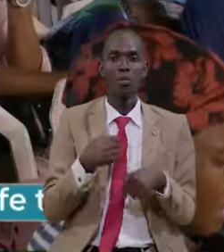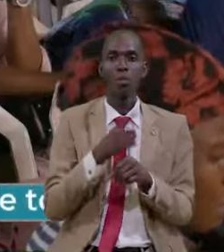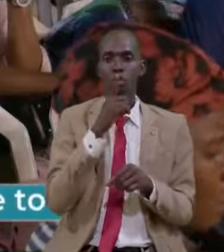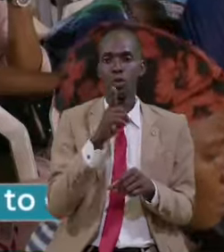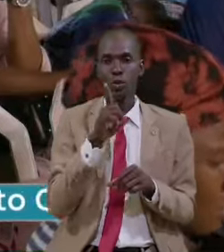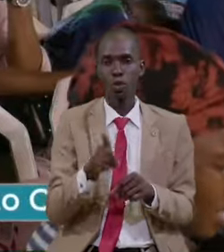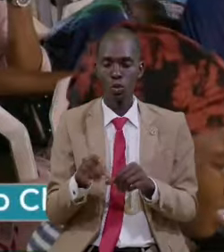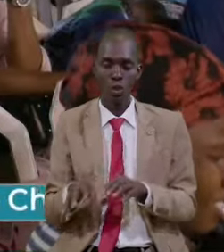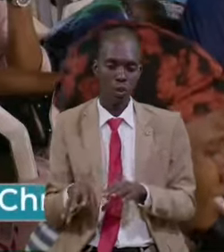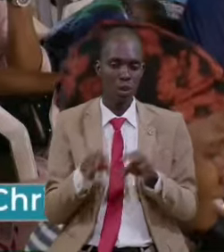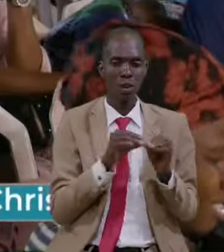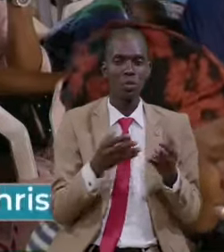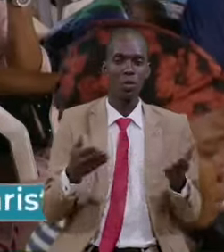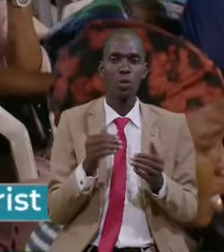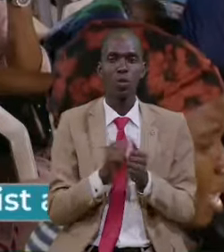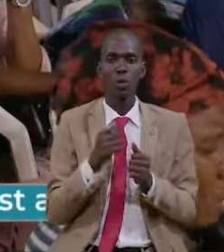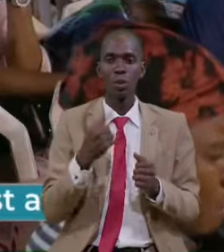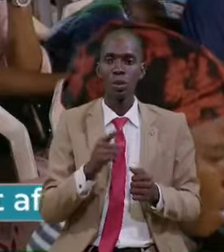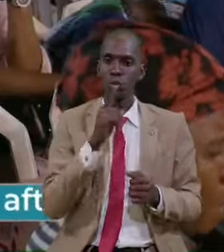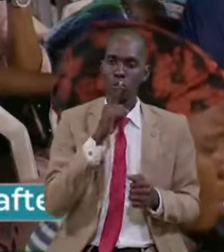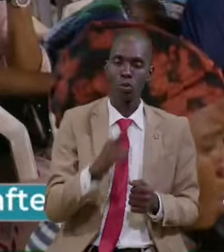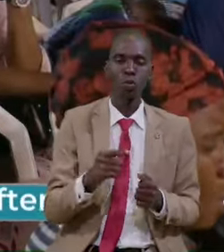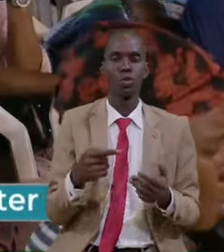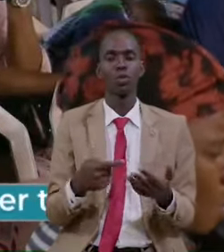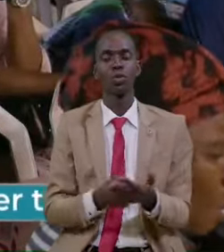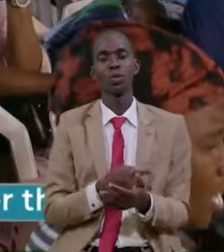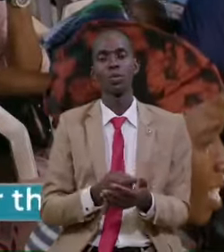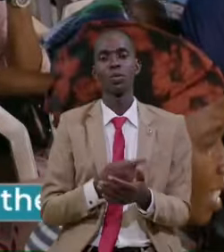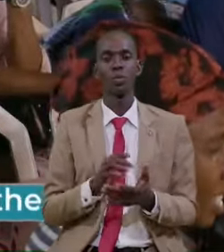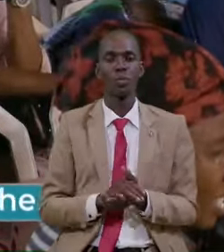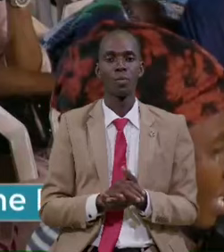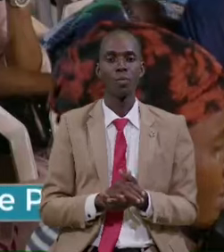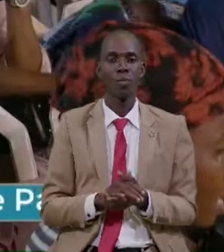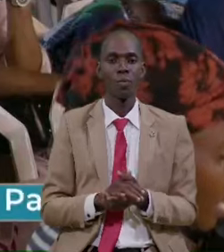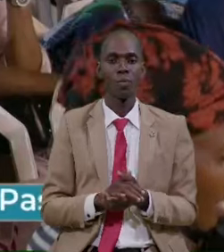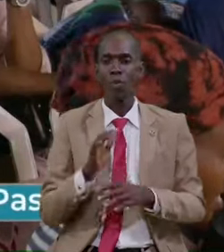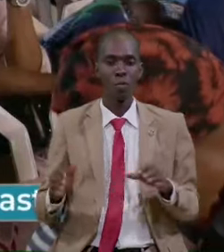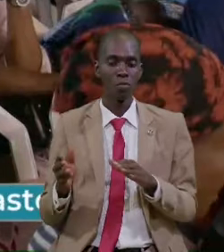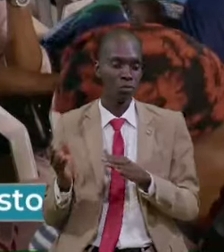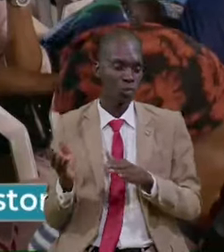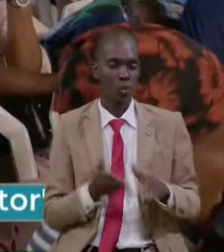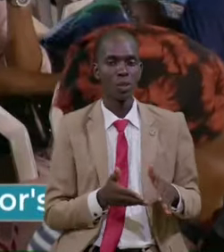about the genuine gospel, the life-changing gospel. Don't be left out.